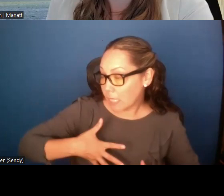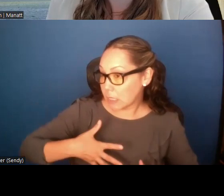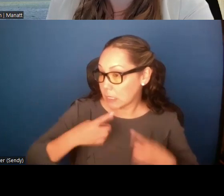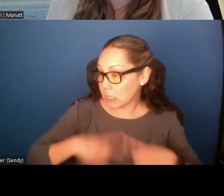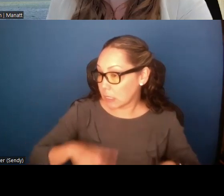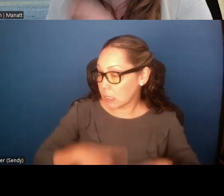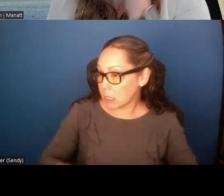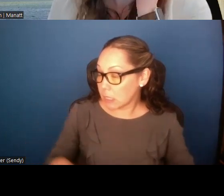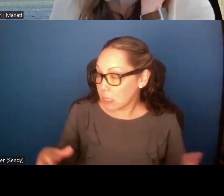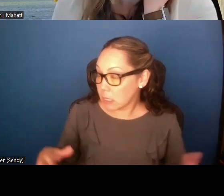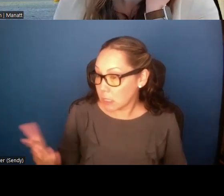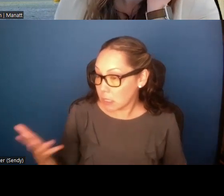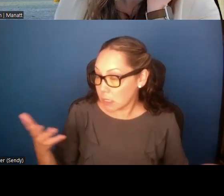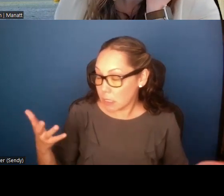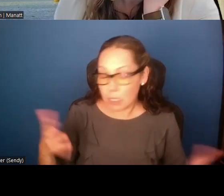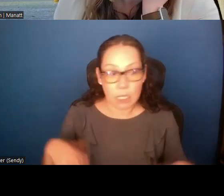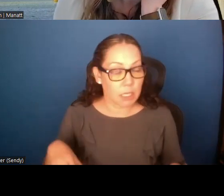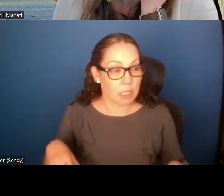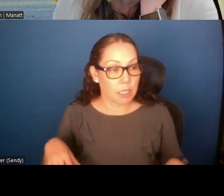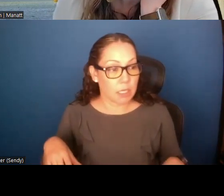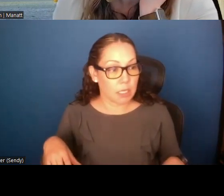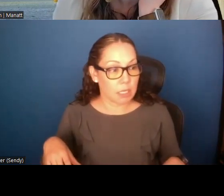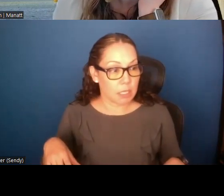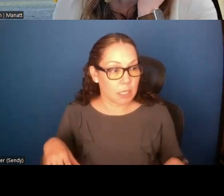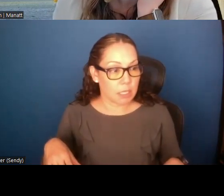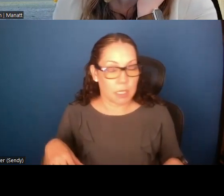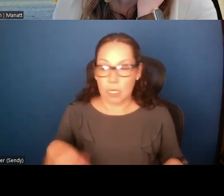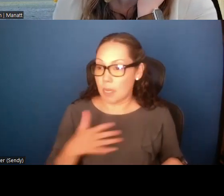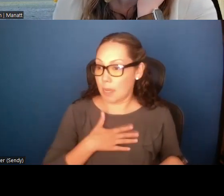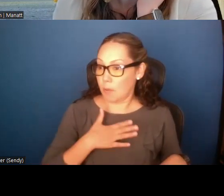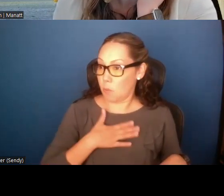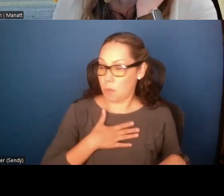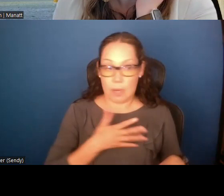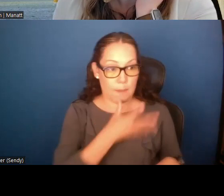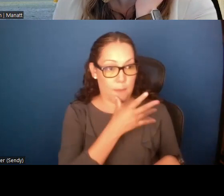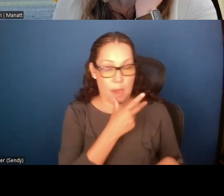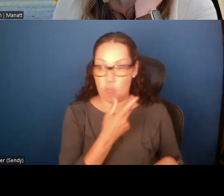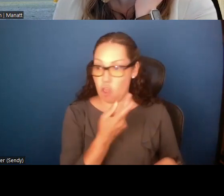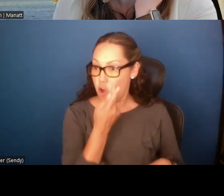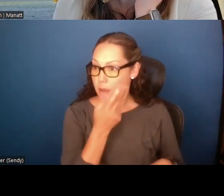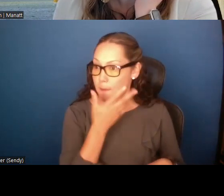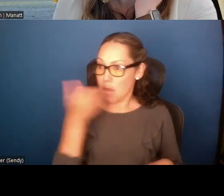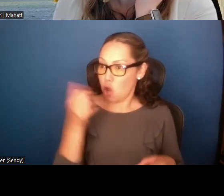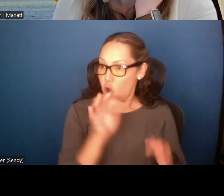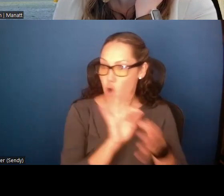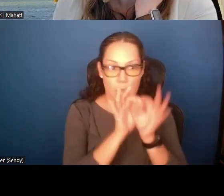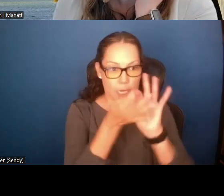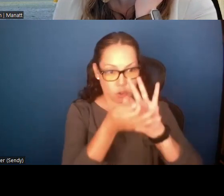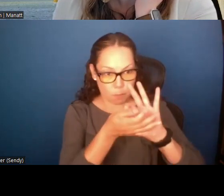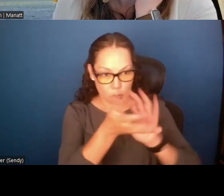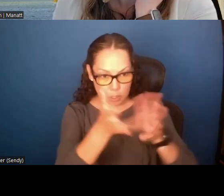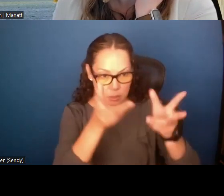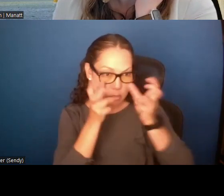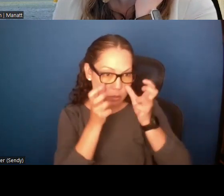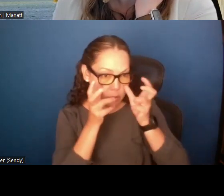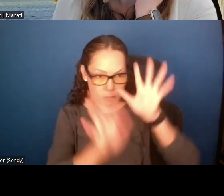It's so hard. Only I and my mother are better interpreters of his care, and we can read him much